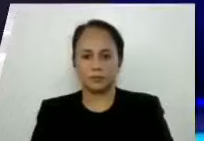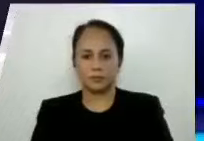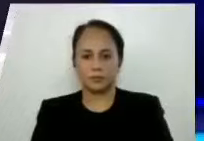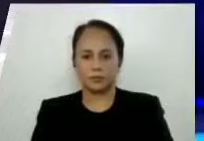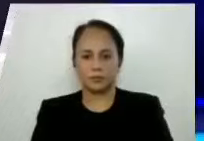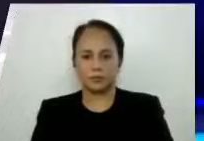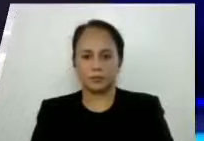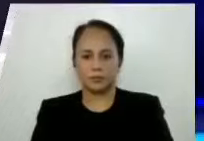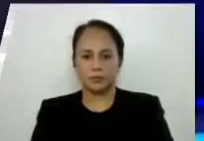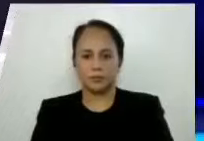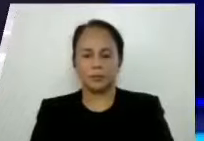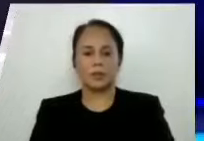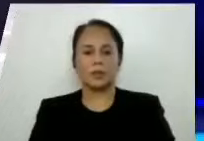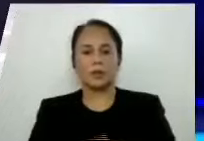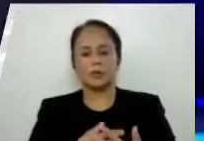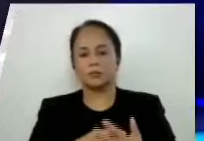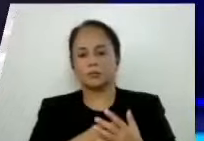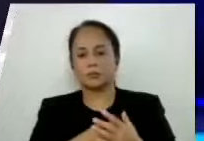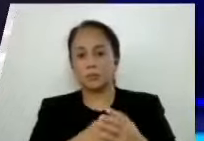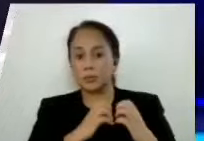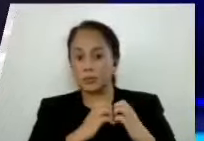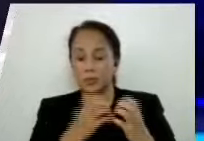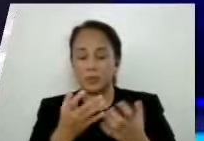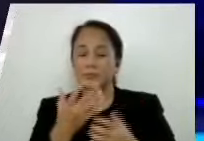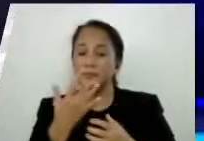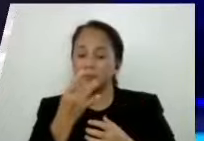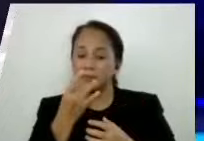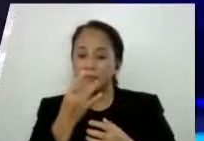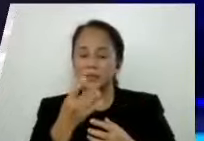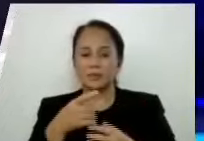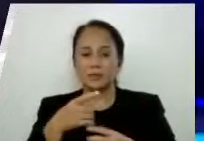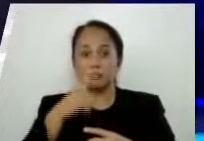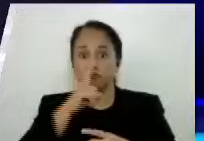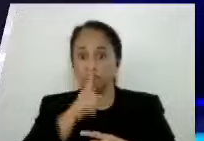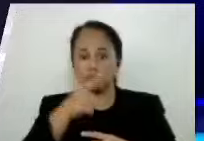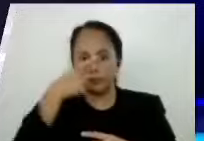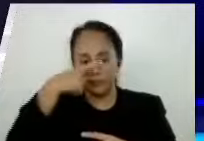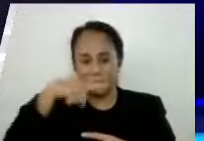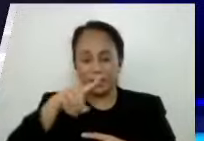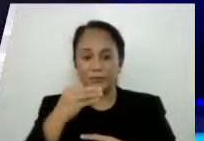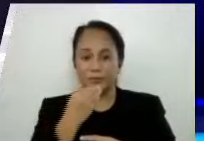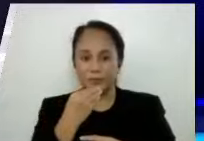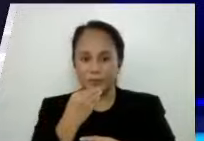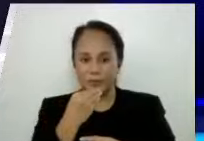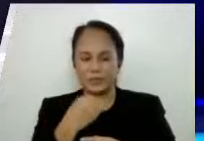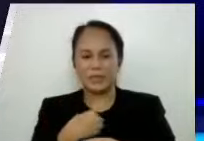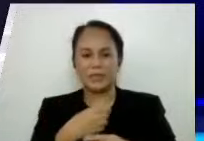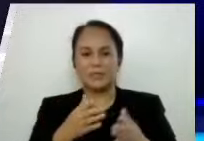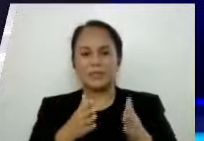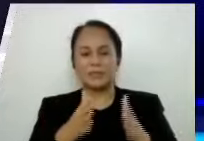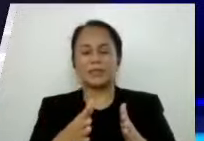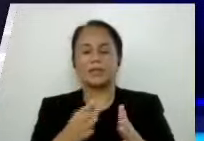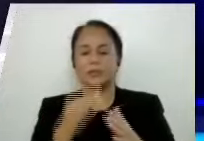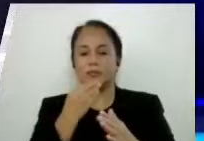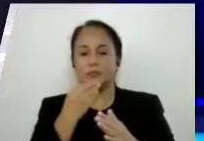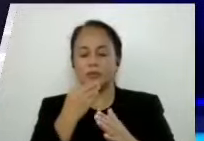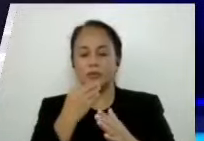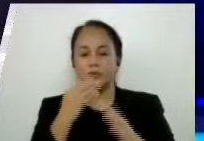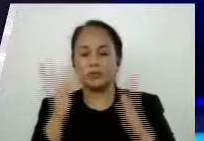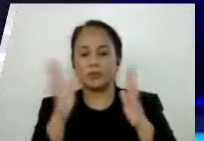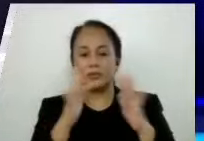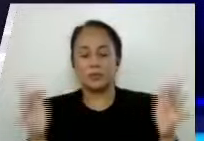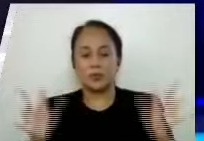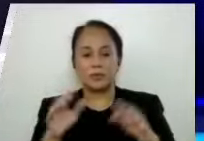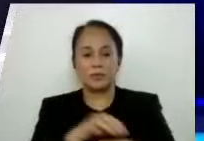Mga kapuso, gusto niyo bang makatikim ng authentic Thai food? Tampok po ang mga yan sa isang street food festival sa Makati City.